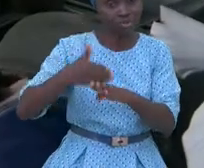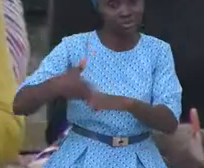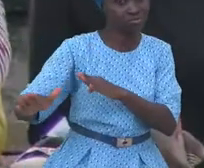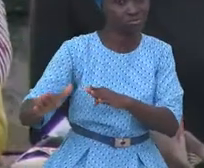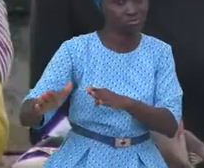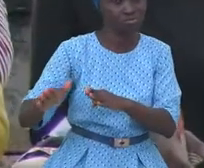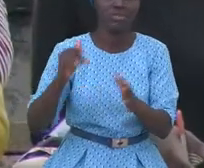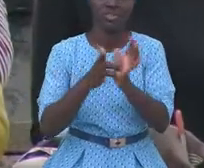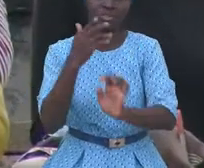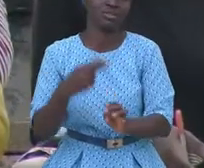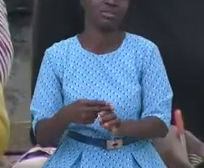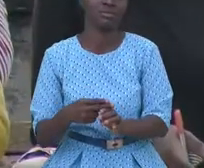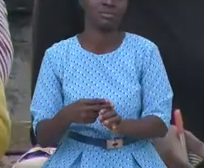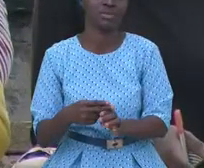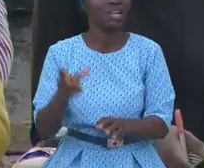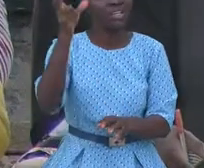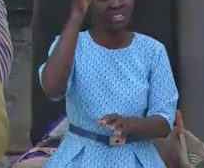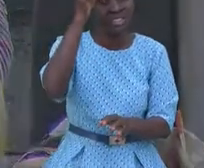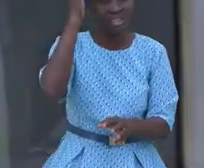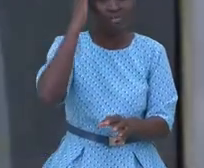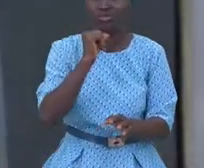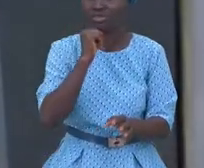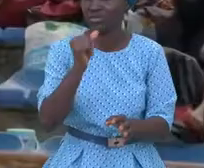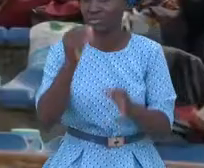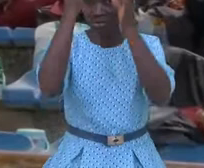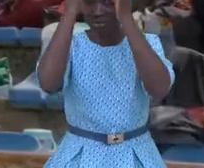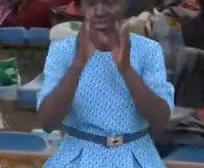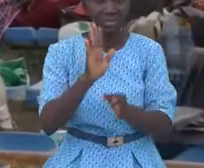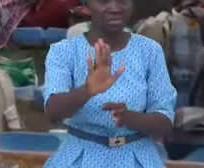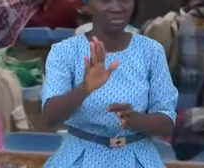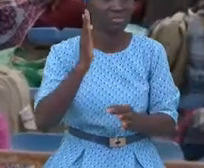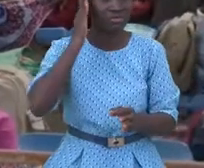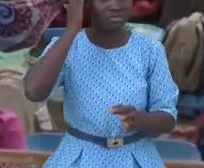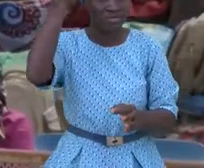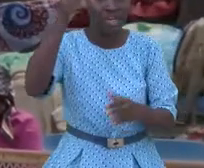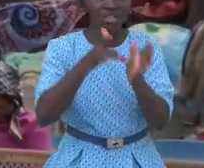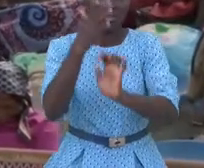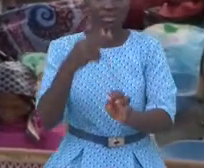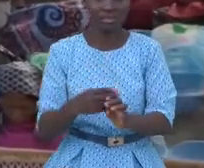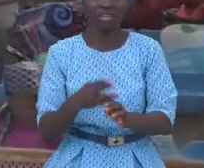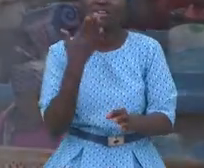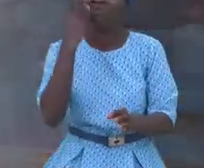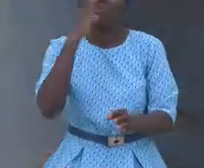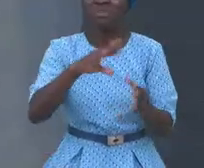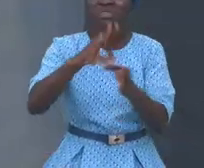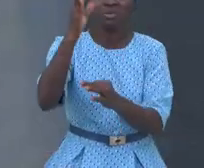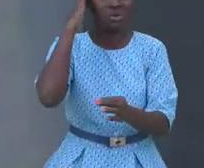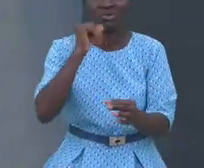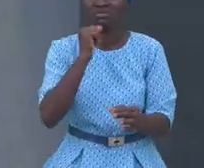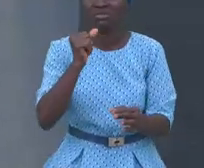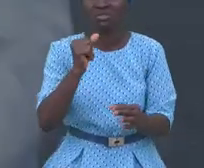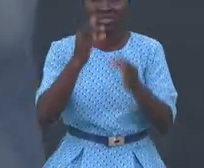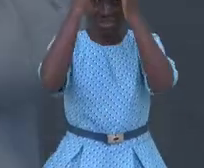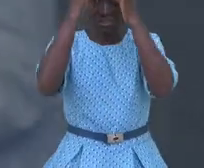away. Satan will not determine your destiny. And the evil spirits will not determine